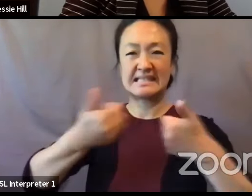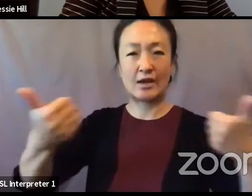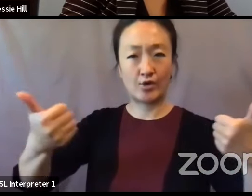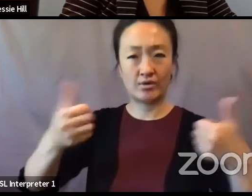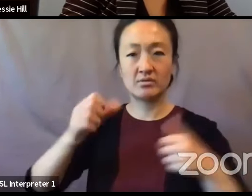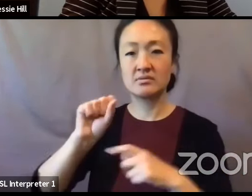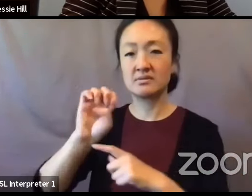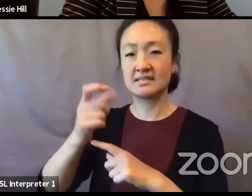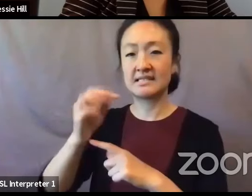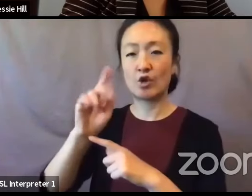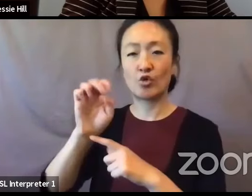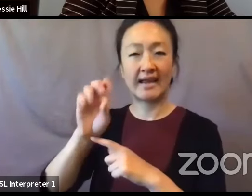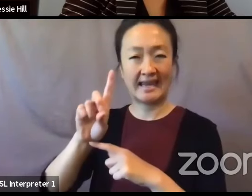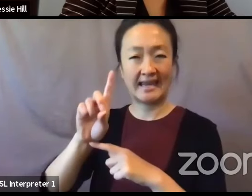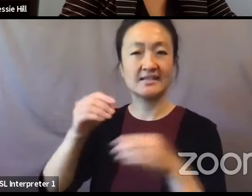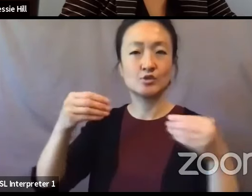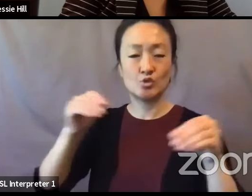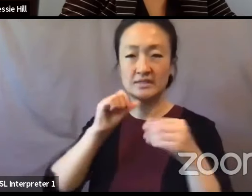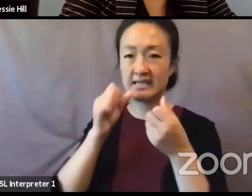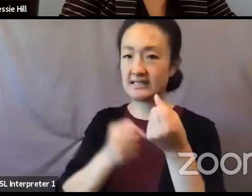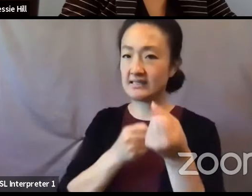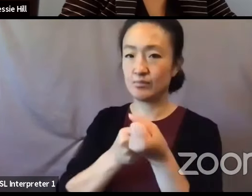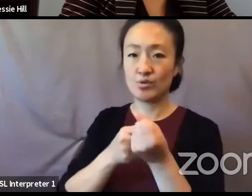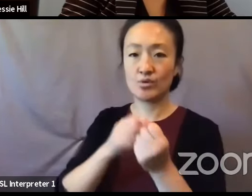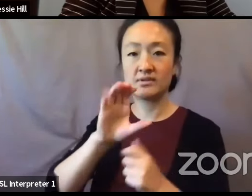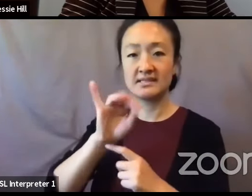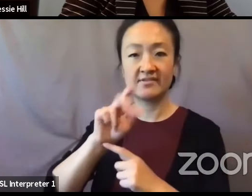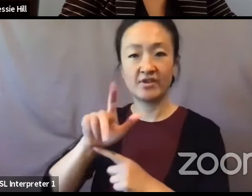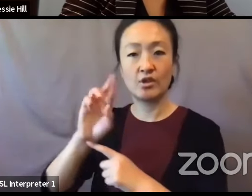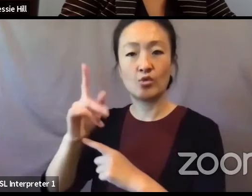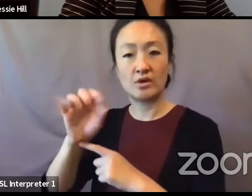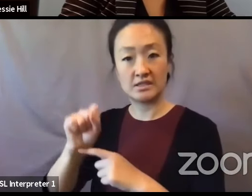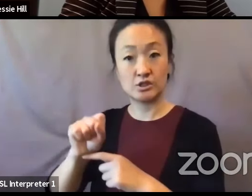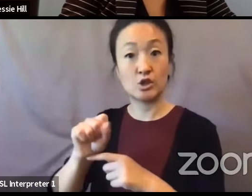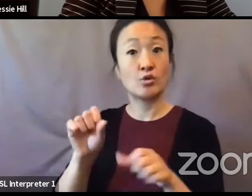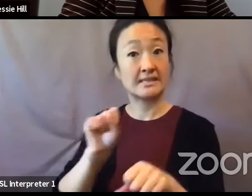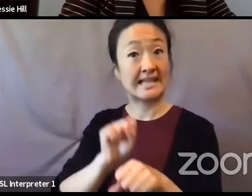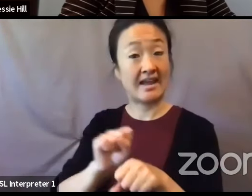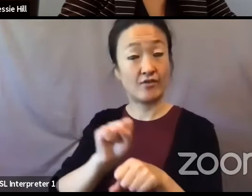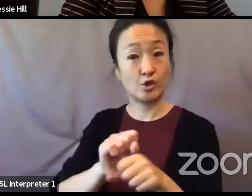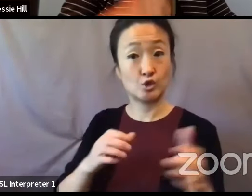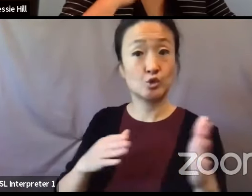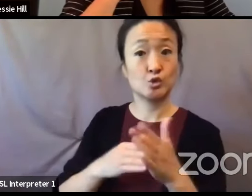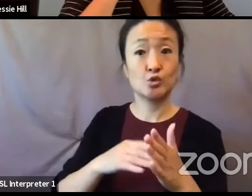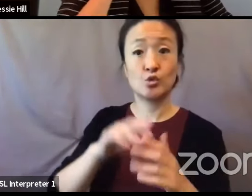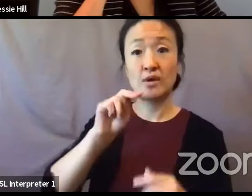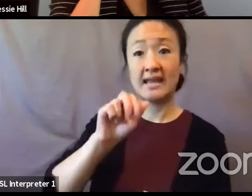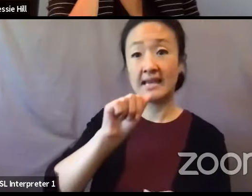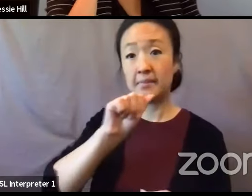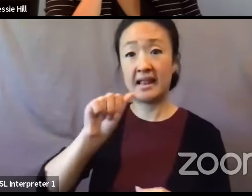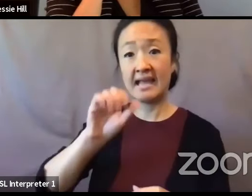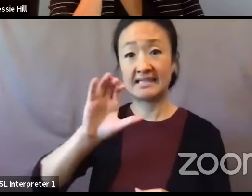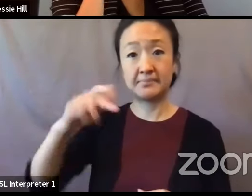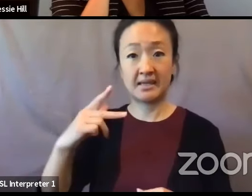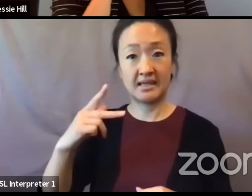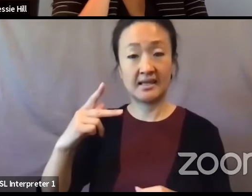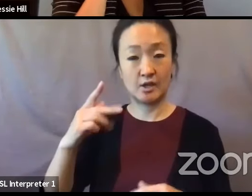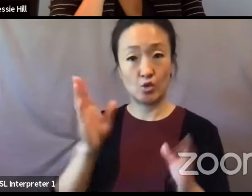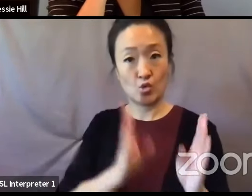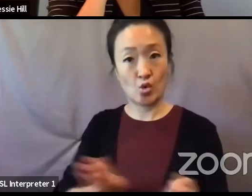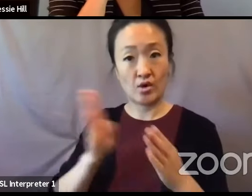supporting civil rights. And there was an effort to sue the NAACP for organizing the boycotts and claiming